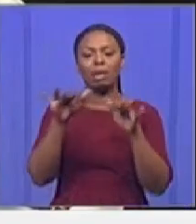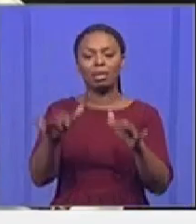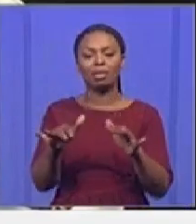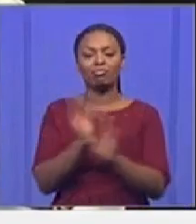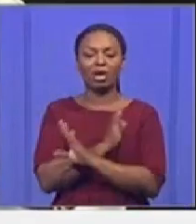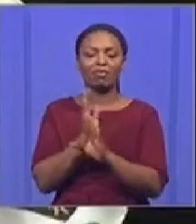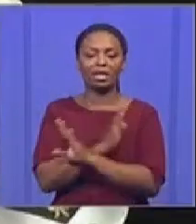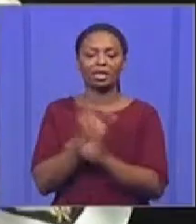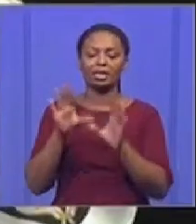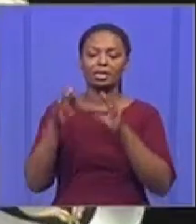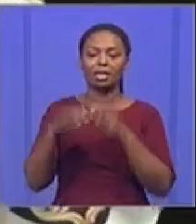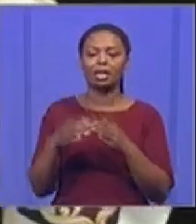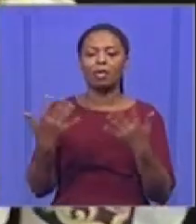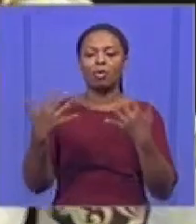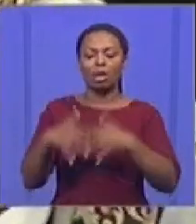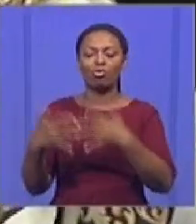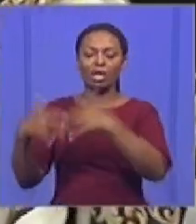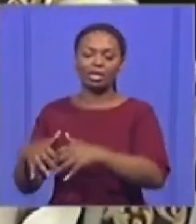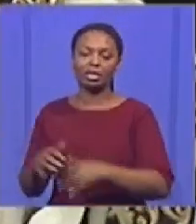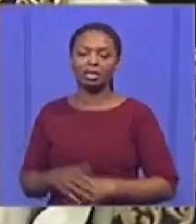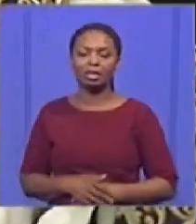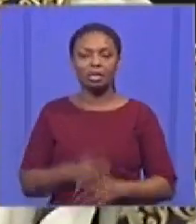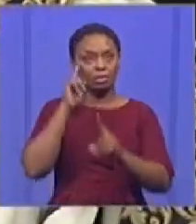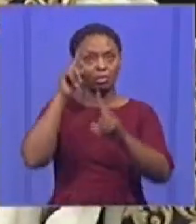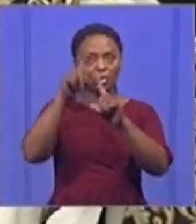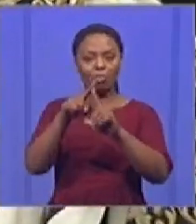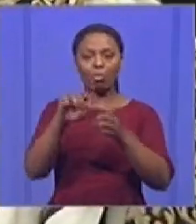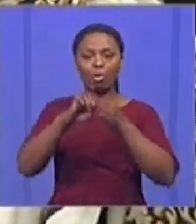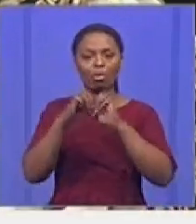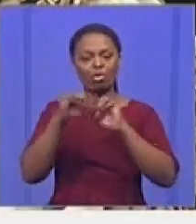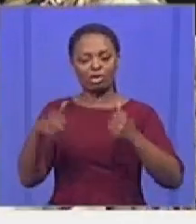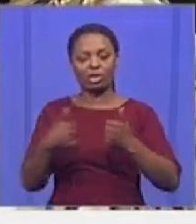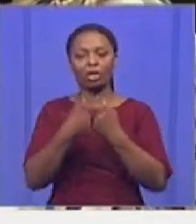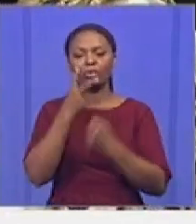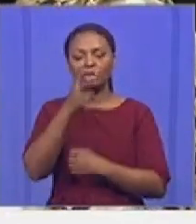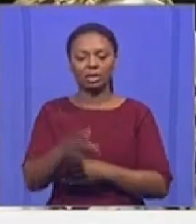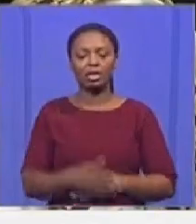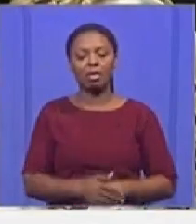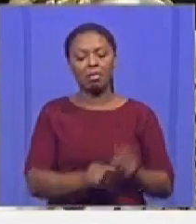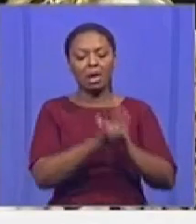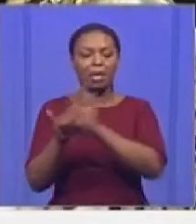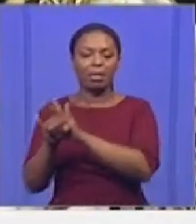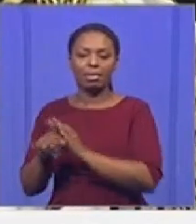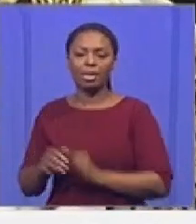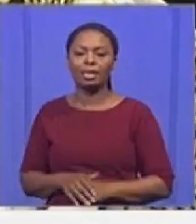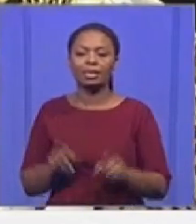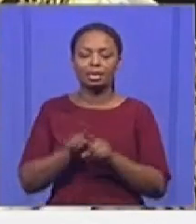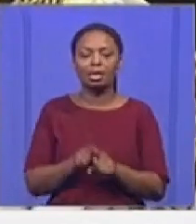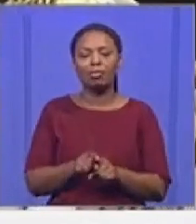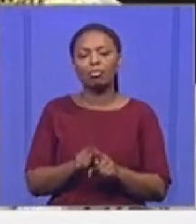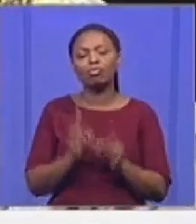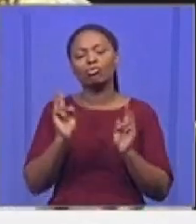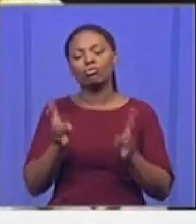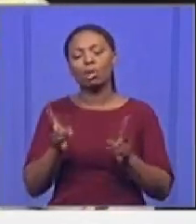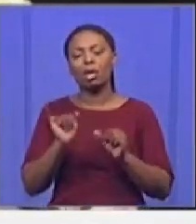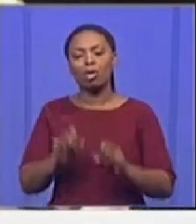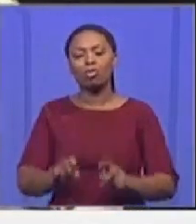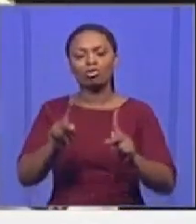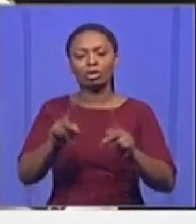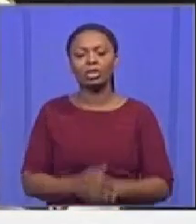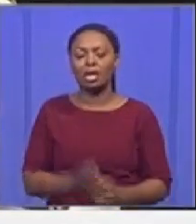collaboration in tackling some of the challenges that we are seeing, but also on capitalizing on numerous